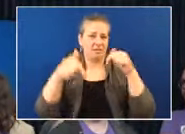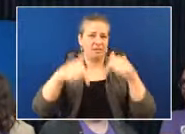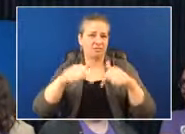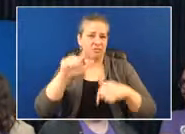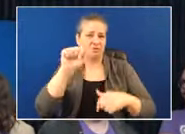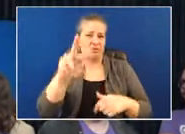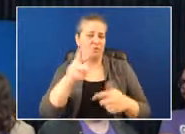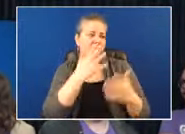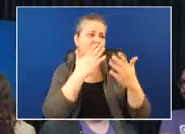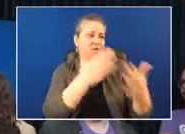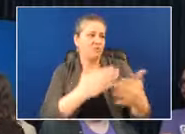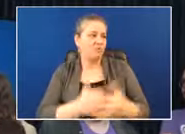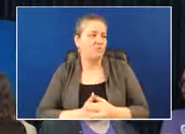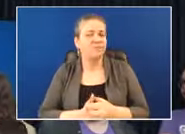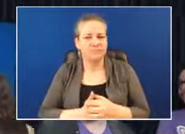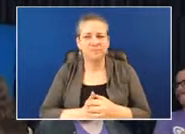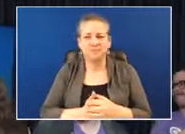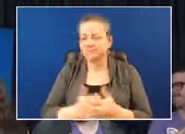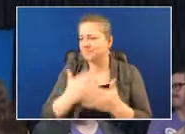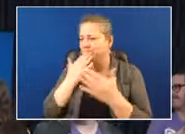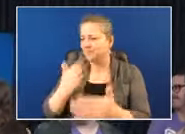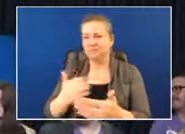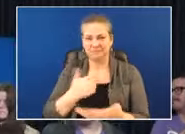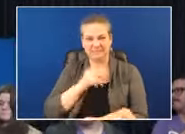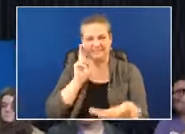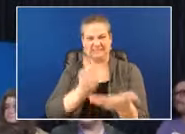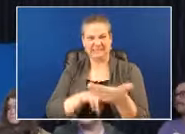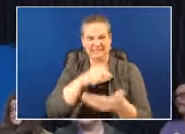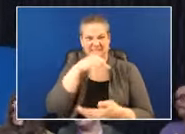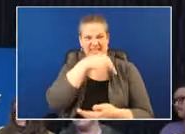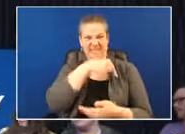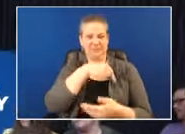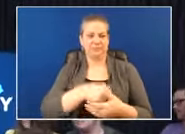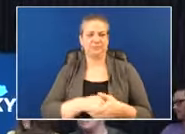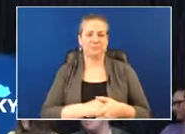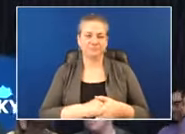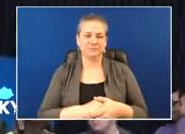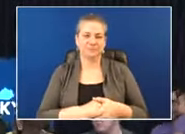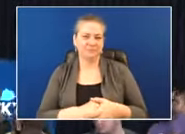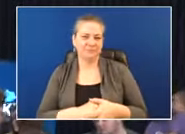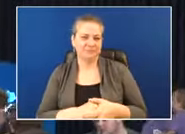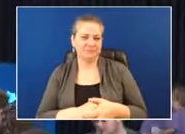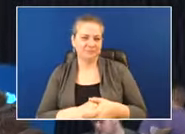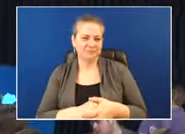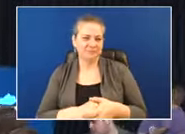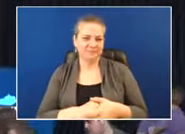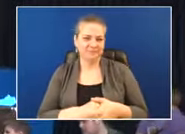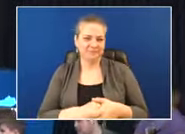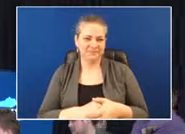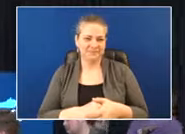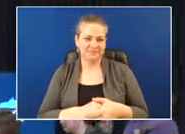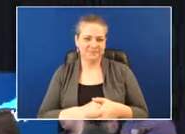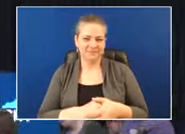much. All right, we'll sign it over here if we want to flip around. Yeah.